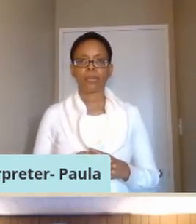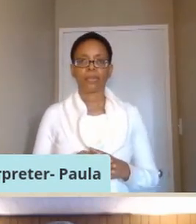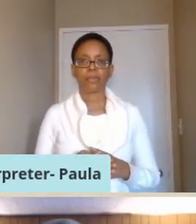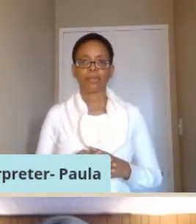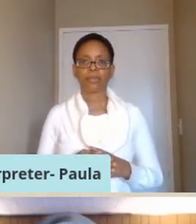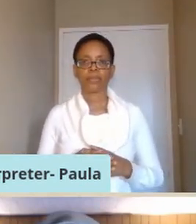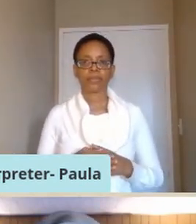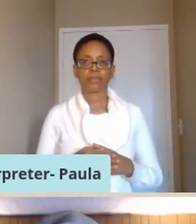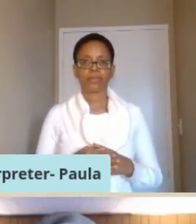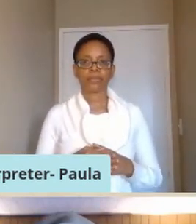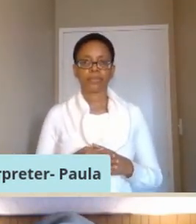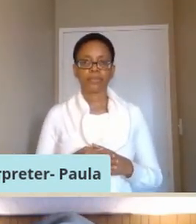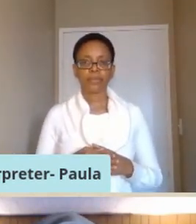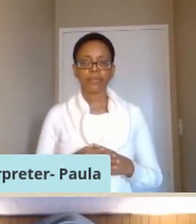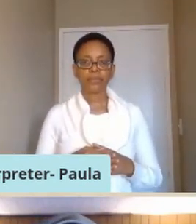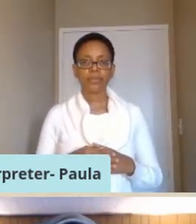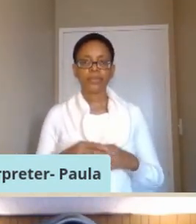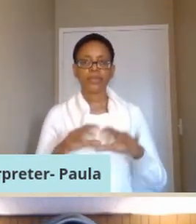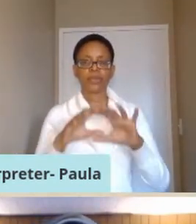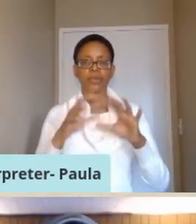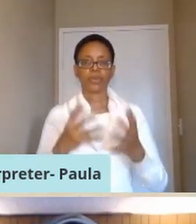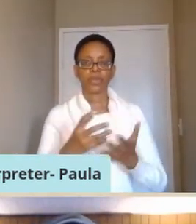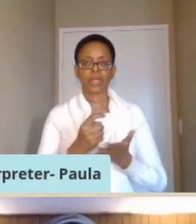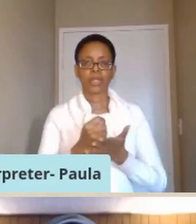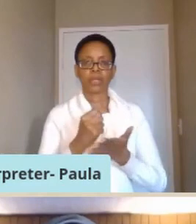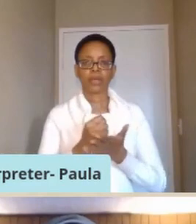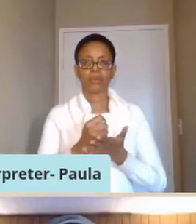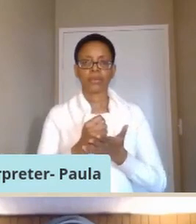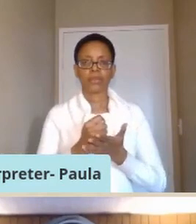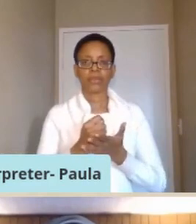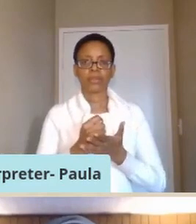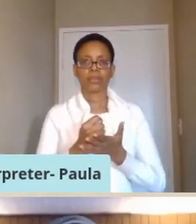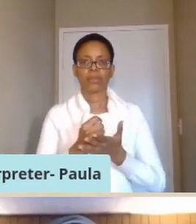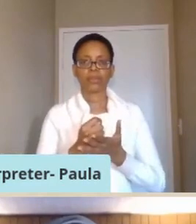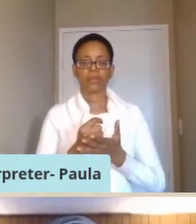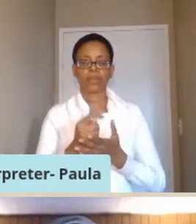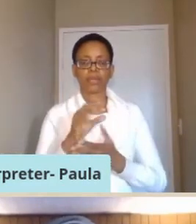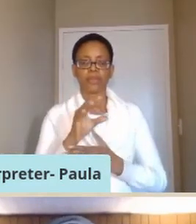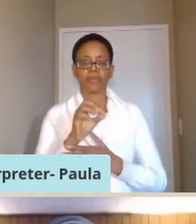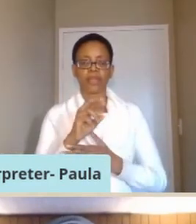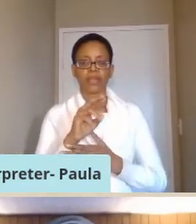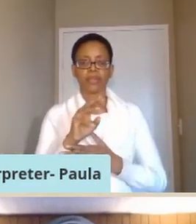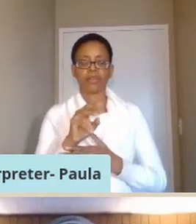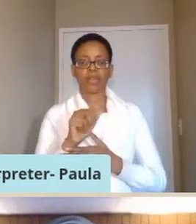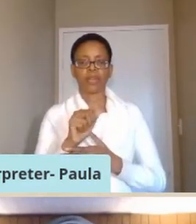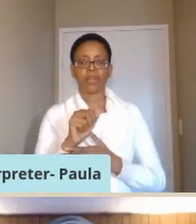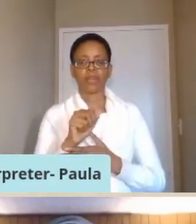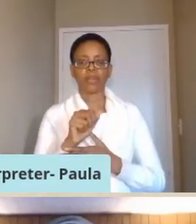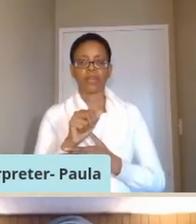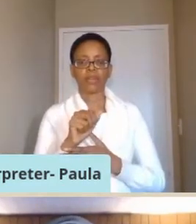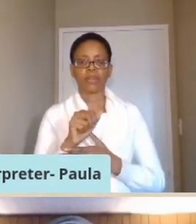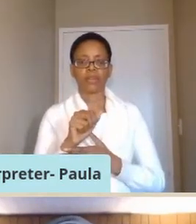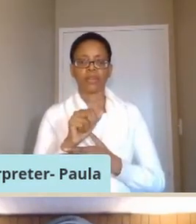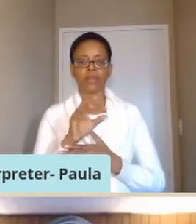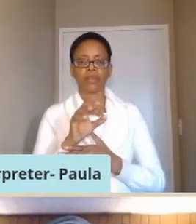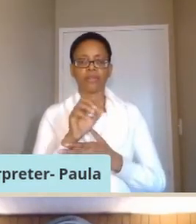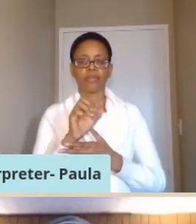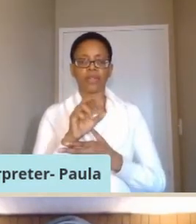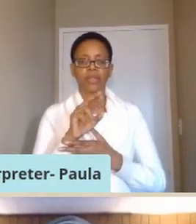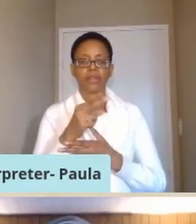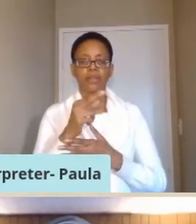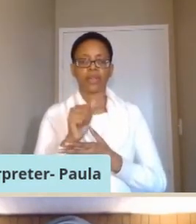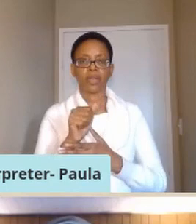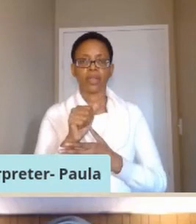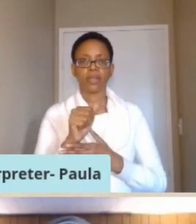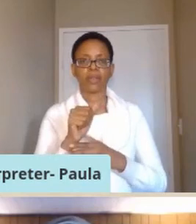holistic therapy. A combination of their approaches in FERHA therapy creates an alternative and safe